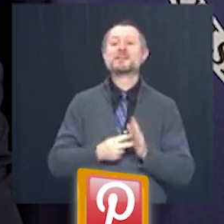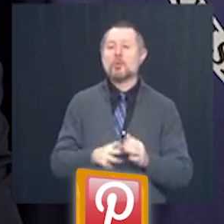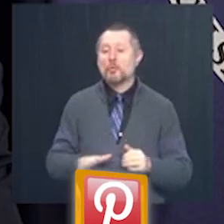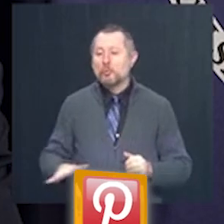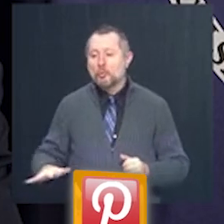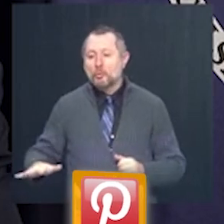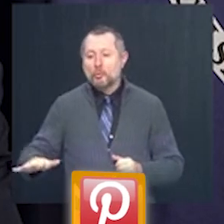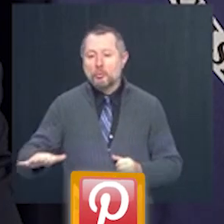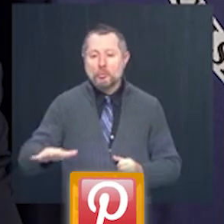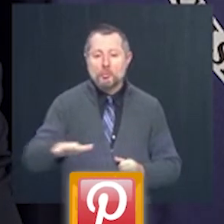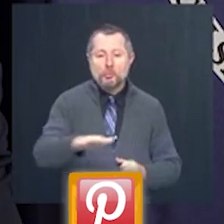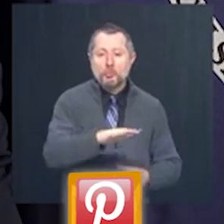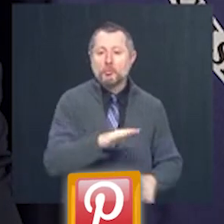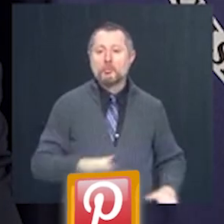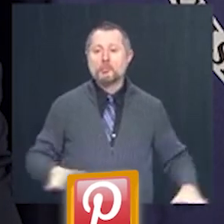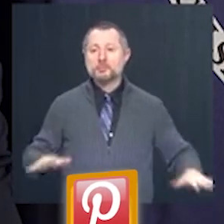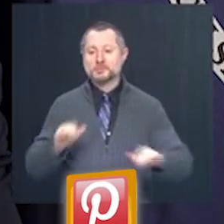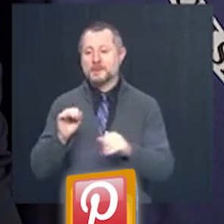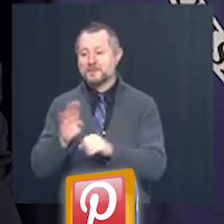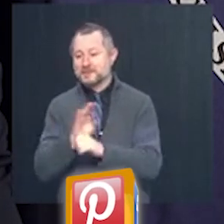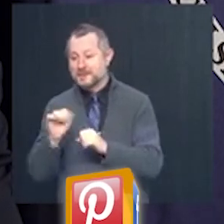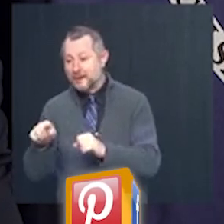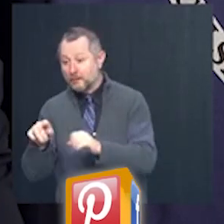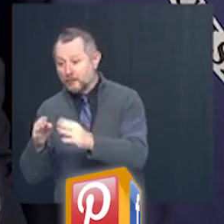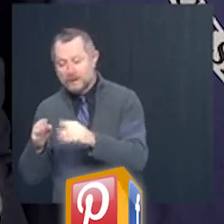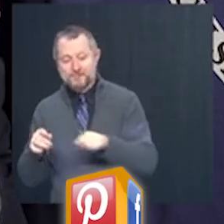only essential businesses.